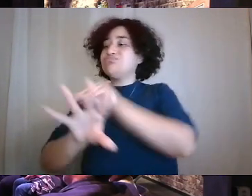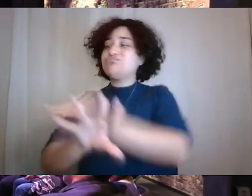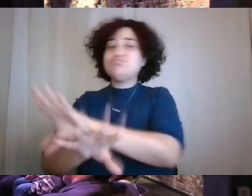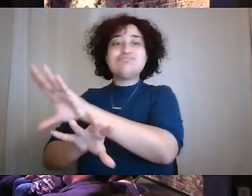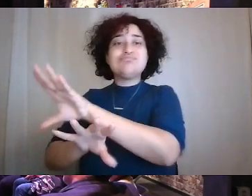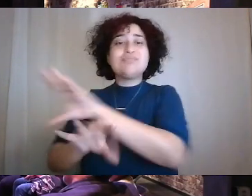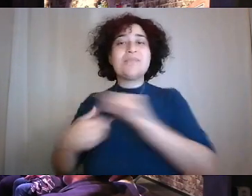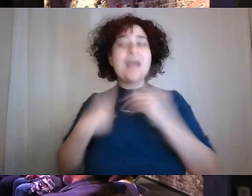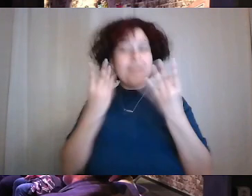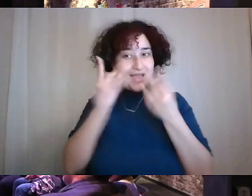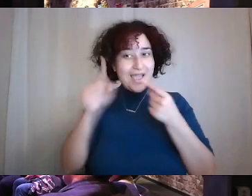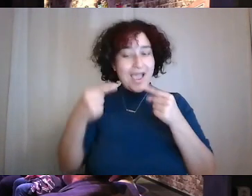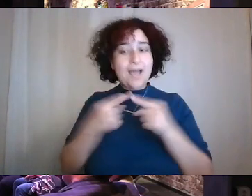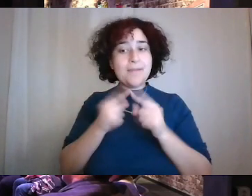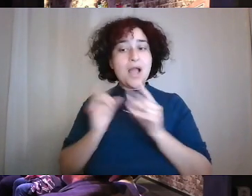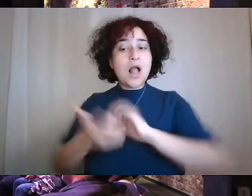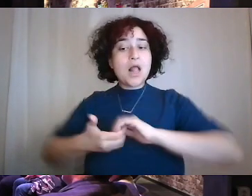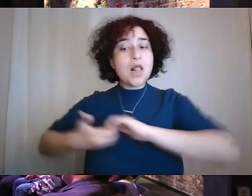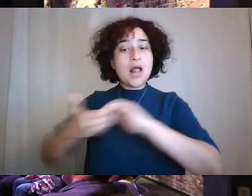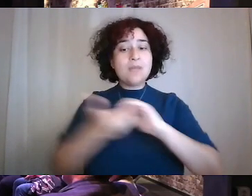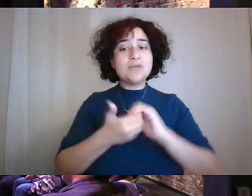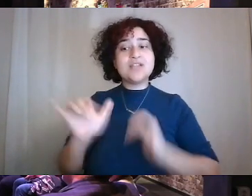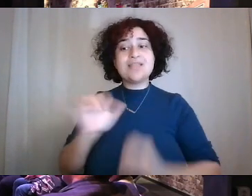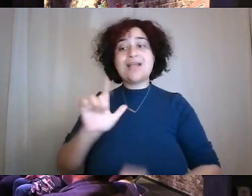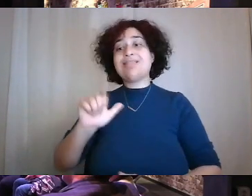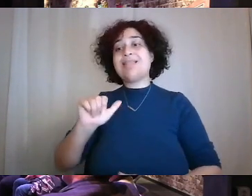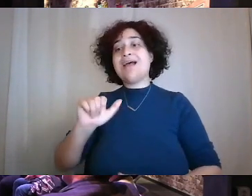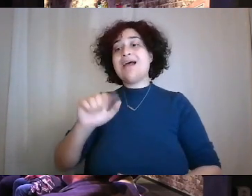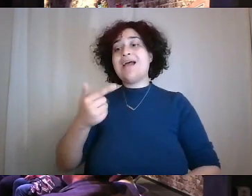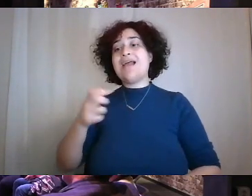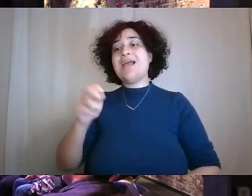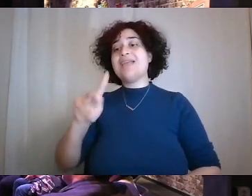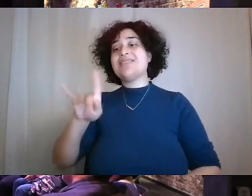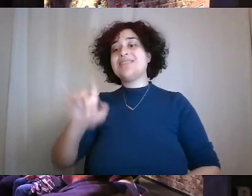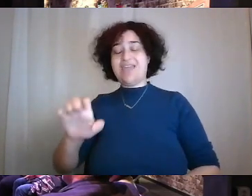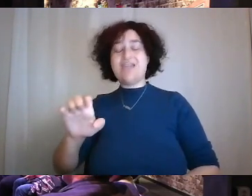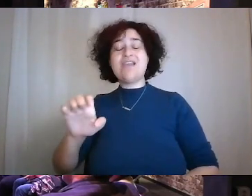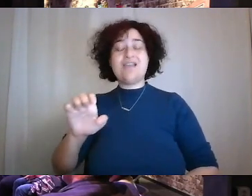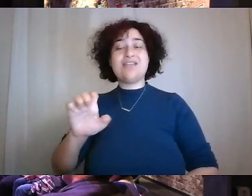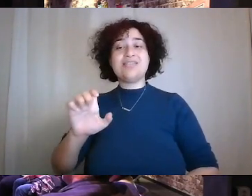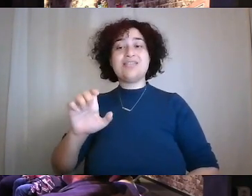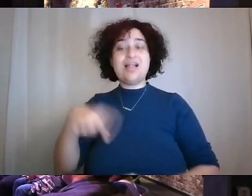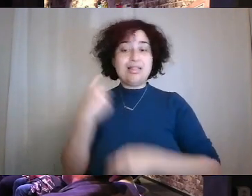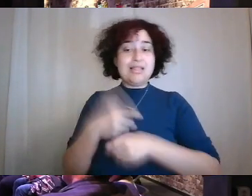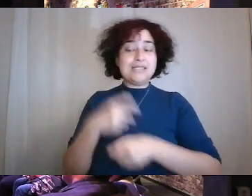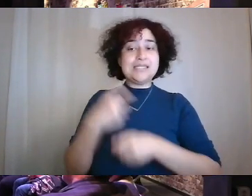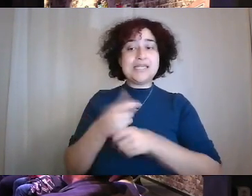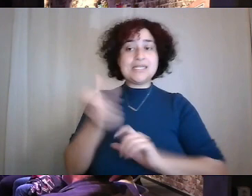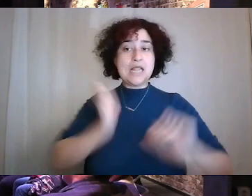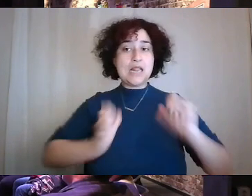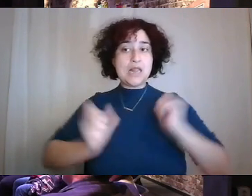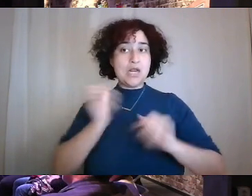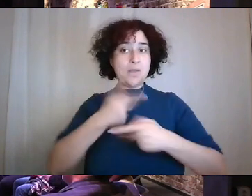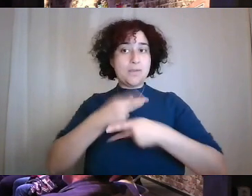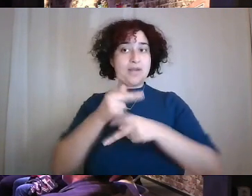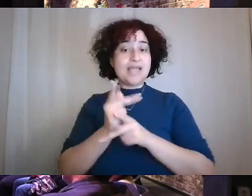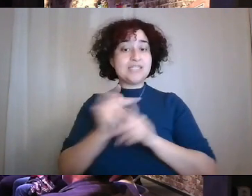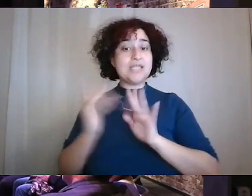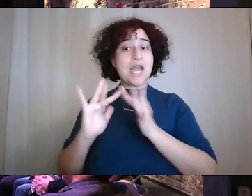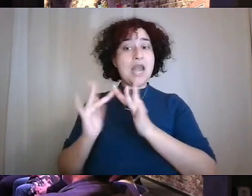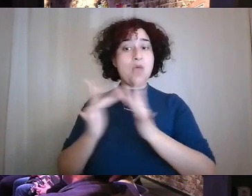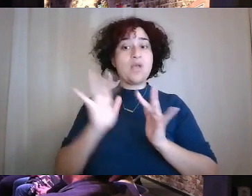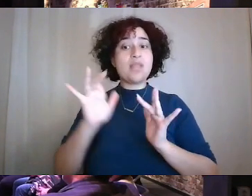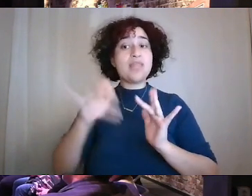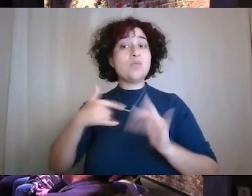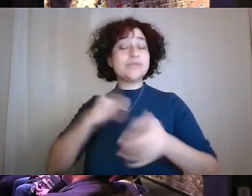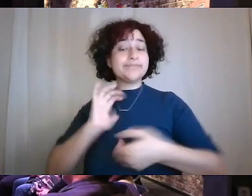collaborations like La Gente. This is the Latinx, Latine Theater Production Network that was created by Tara Houston